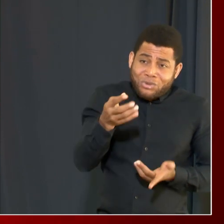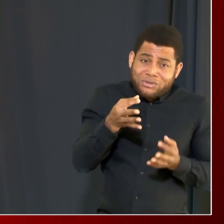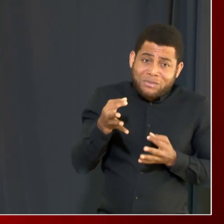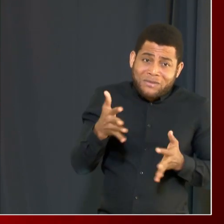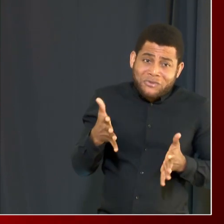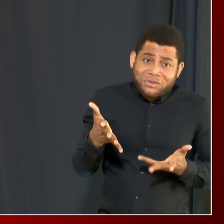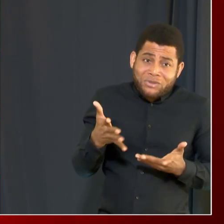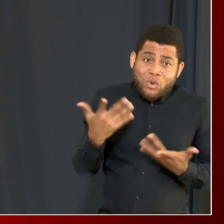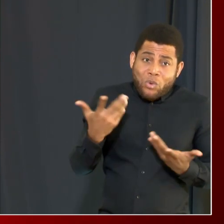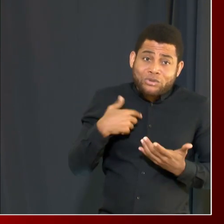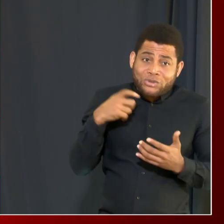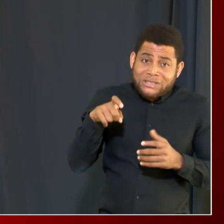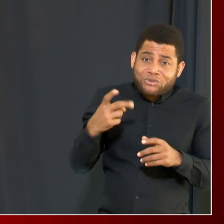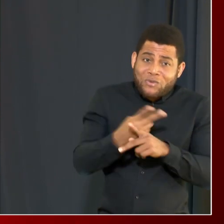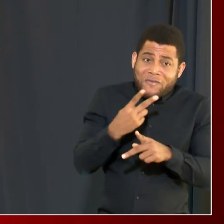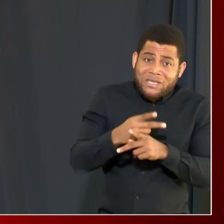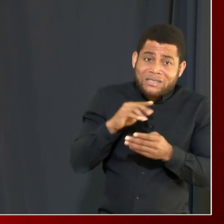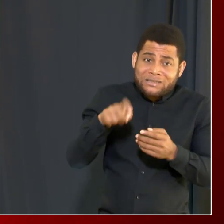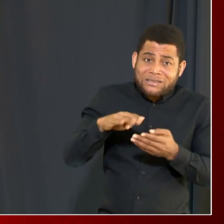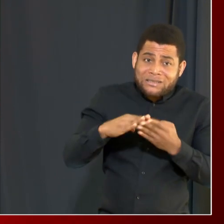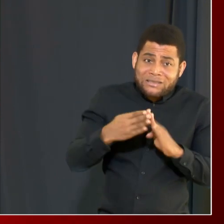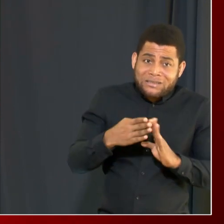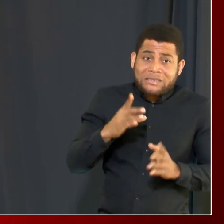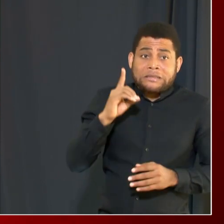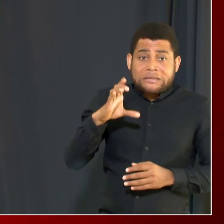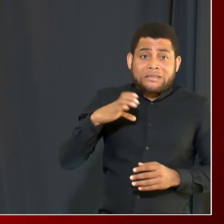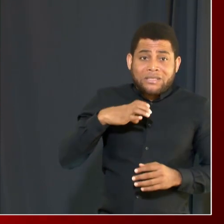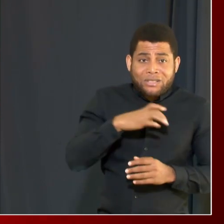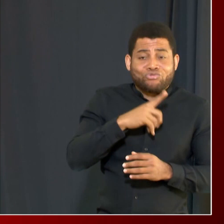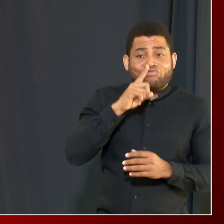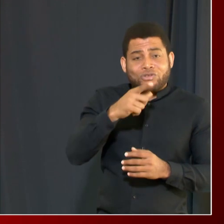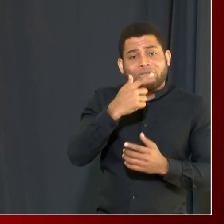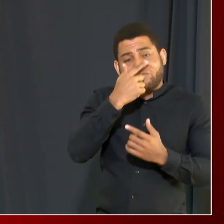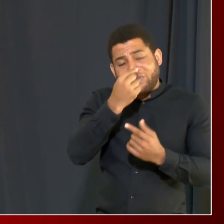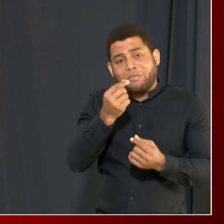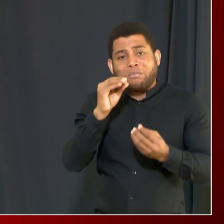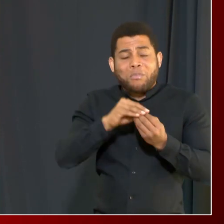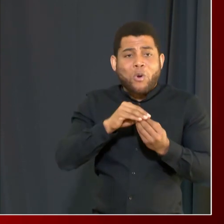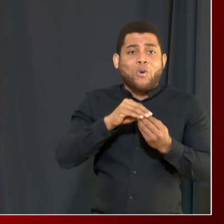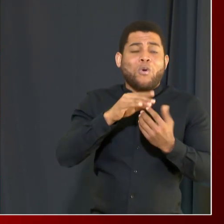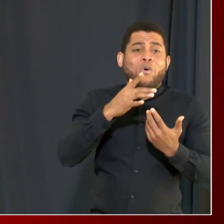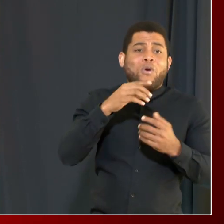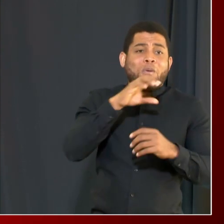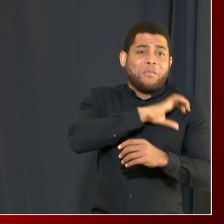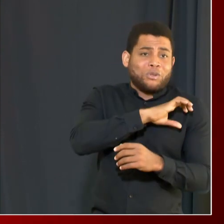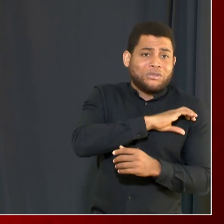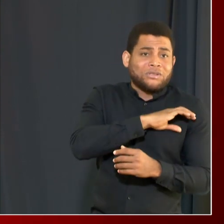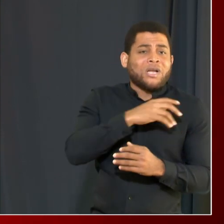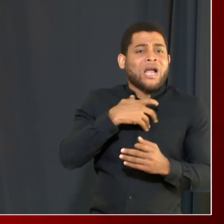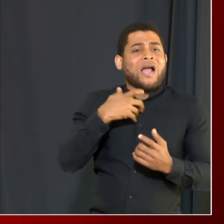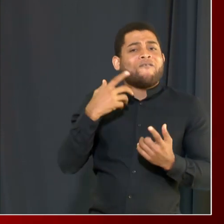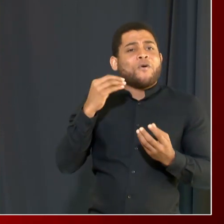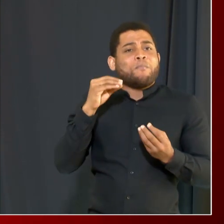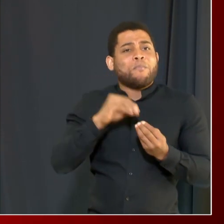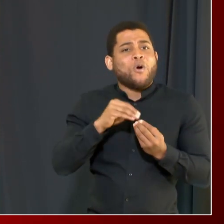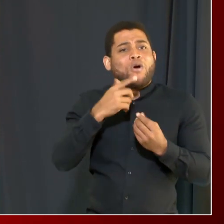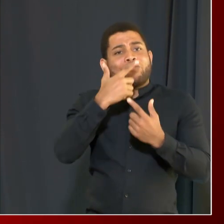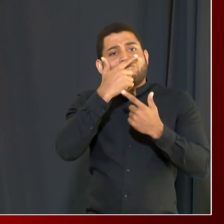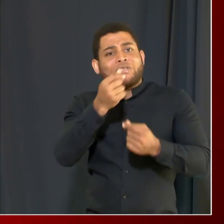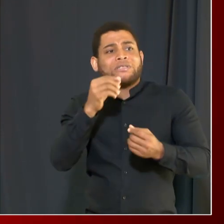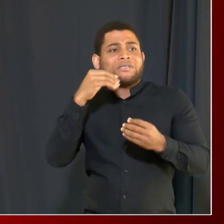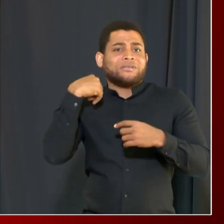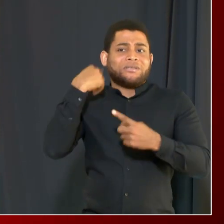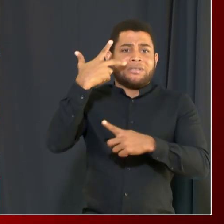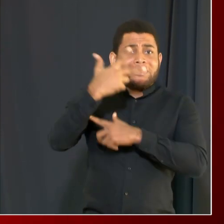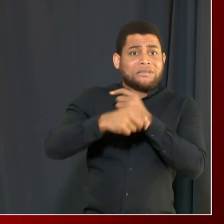out in this city, and I'm glad that the council is interested in more police personnel. I wish they had been more interested in police personnel for the last 3 years, but